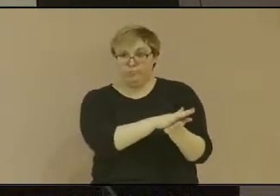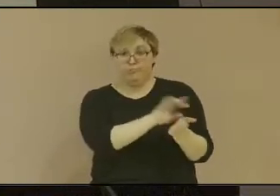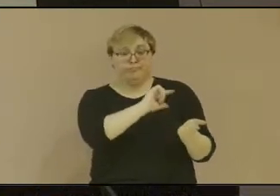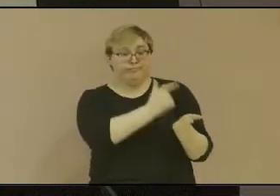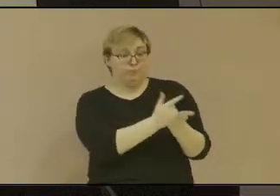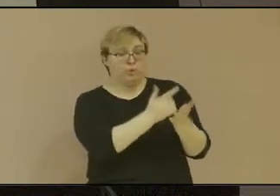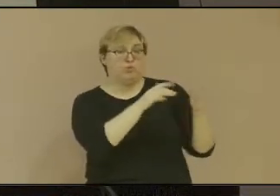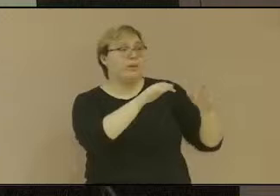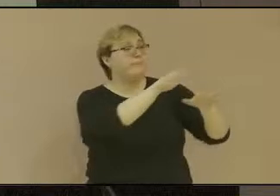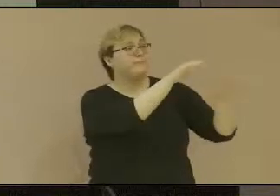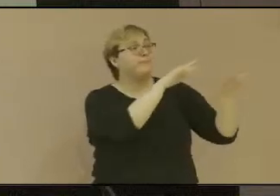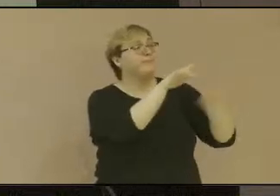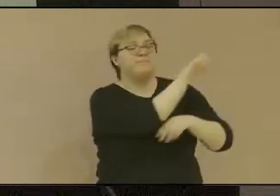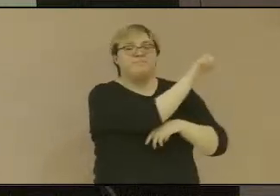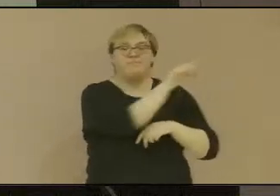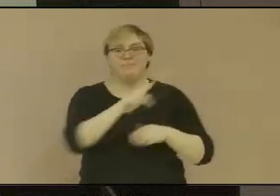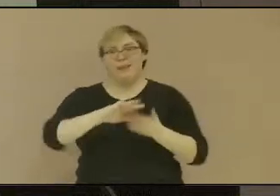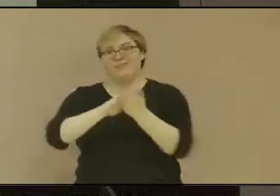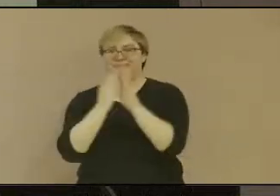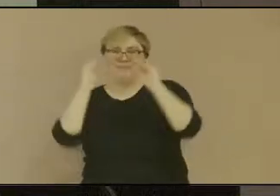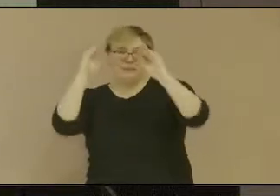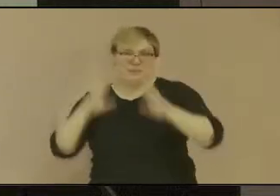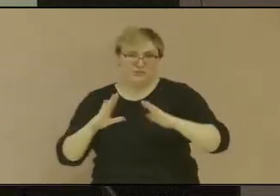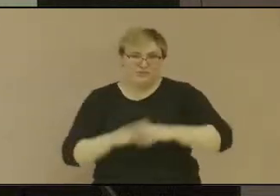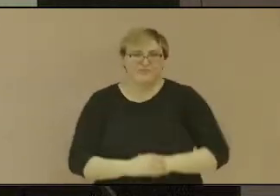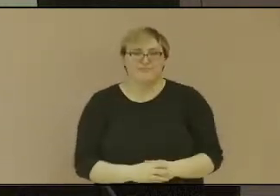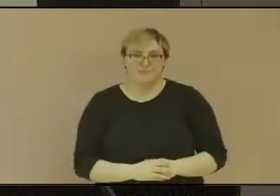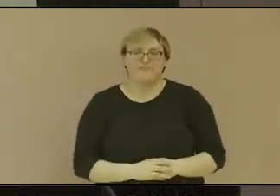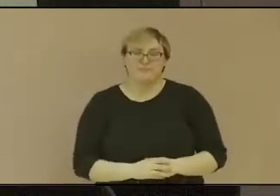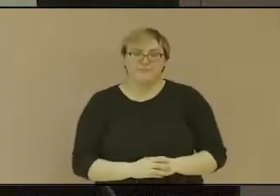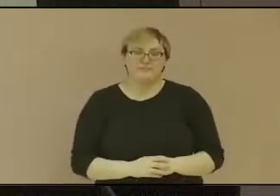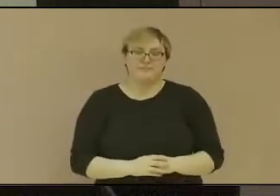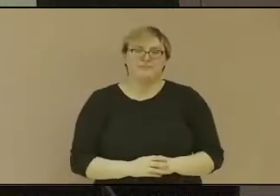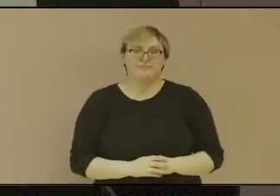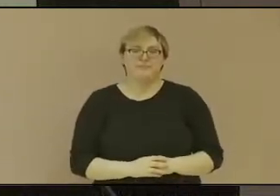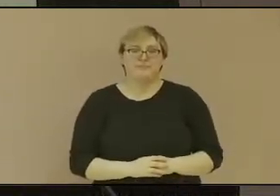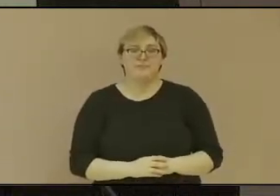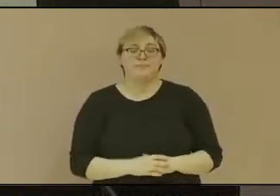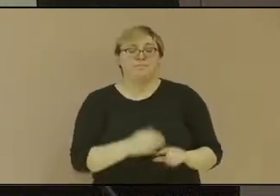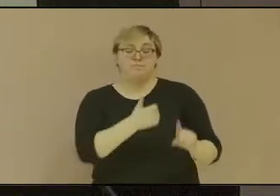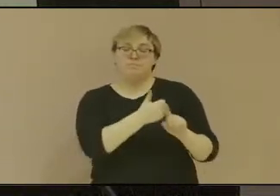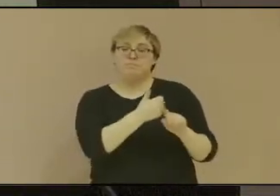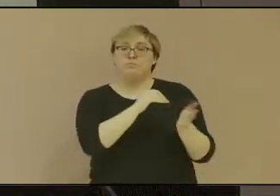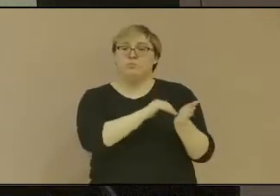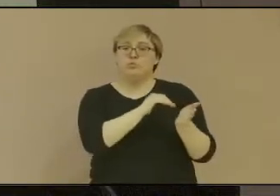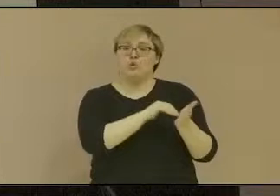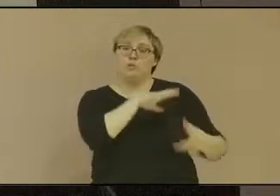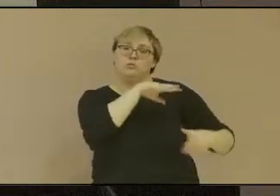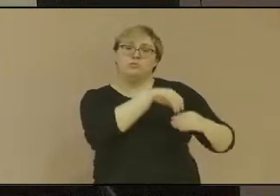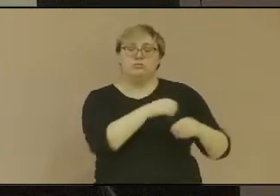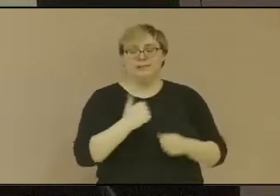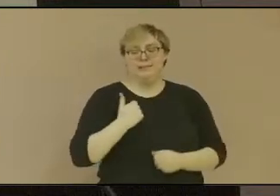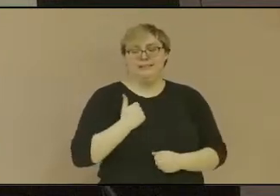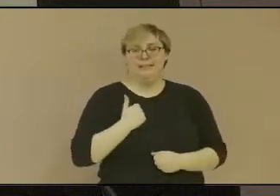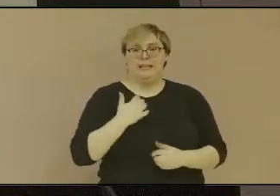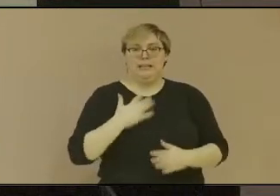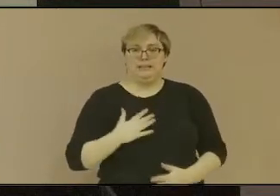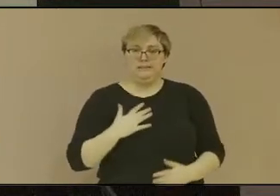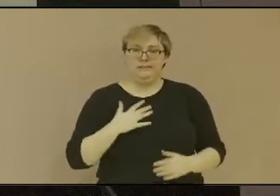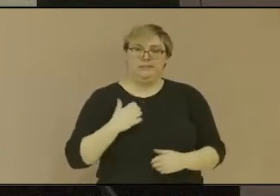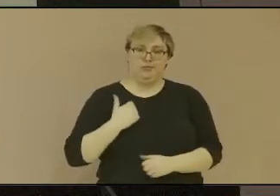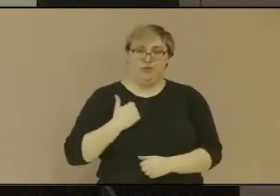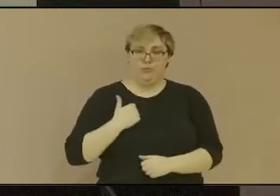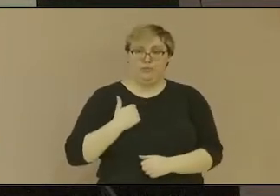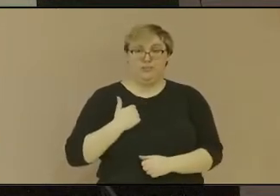others. Following his service as a physician in the Canadian Armed Forces during the final days of World War